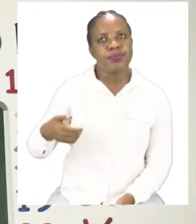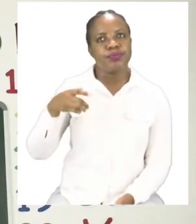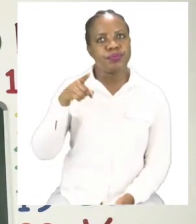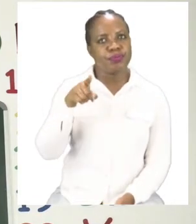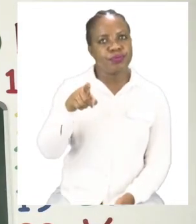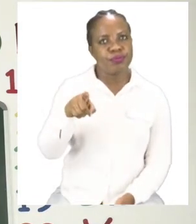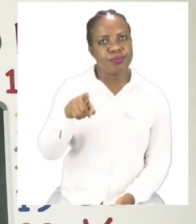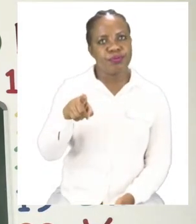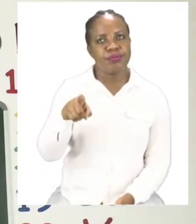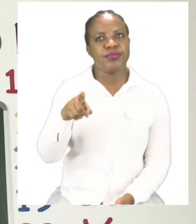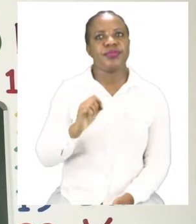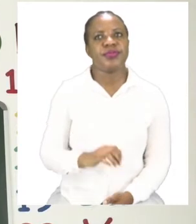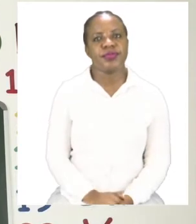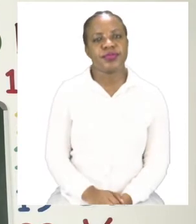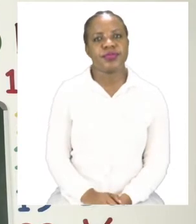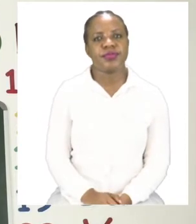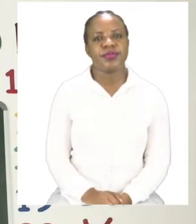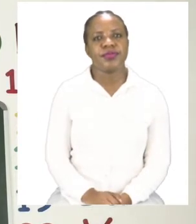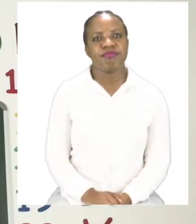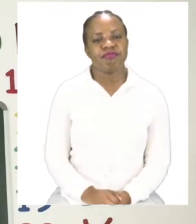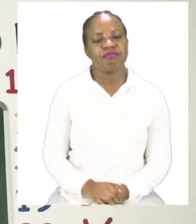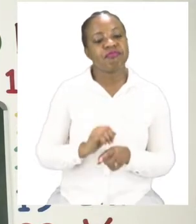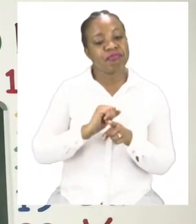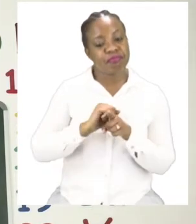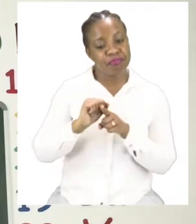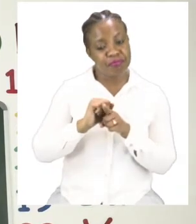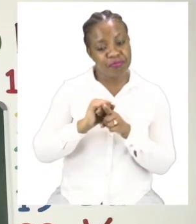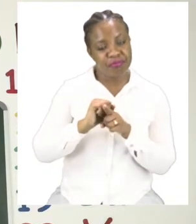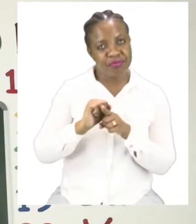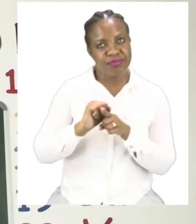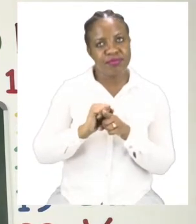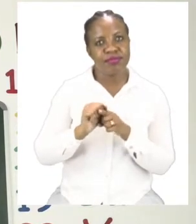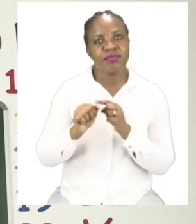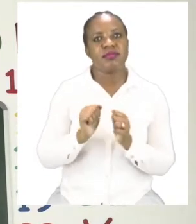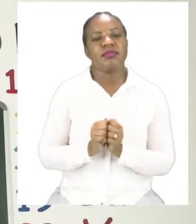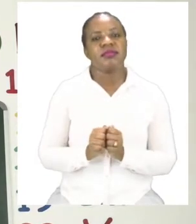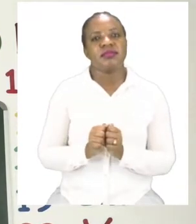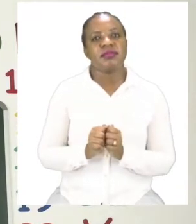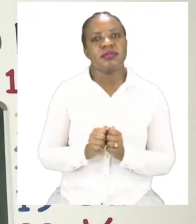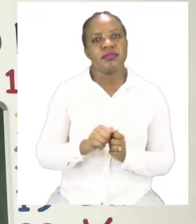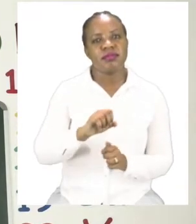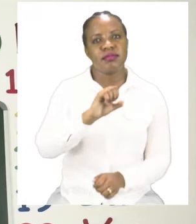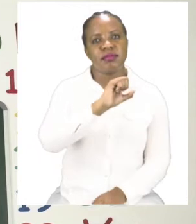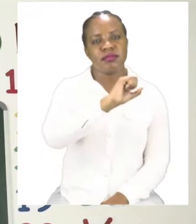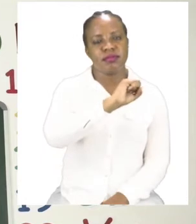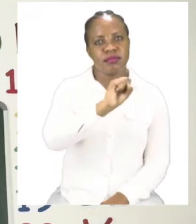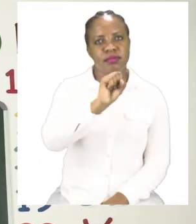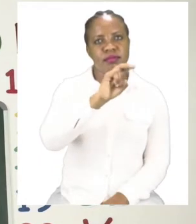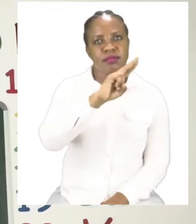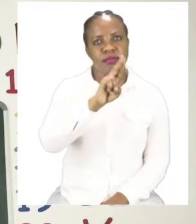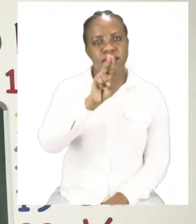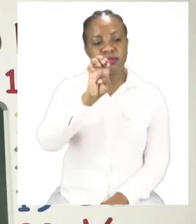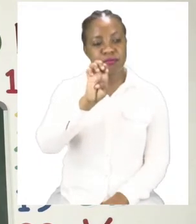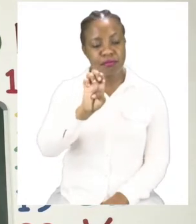He. Very good. Practice your pointing, it will help you. And if we are pointing to a woman or a girl,